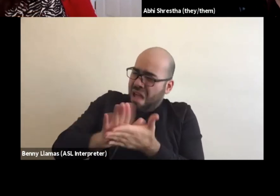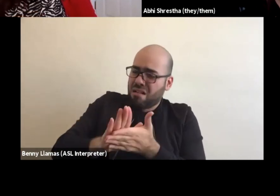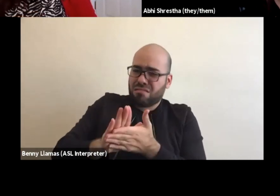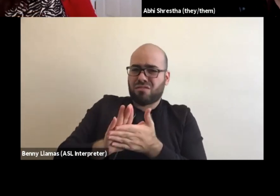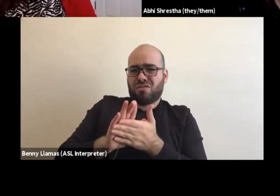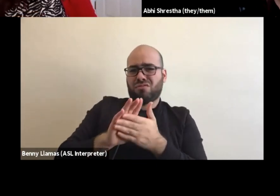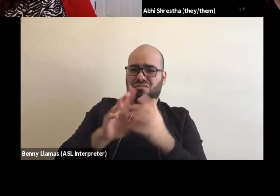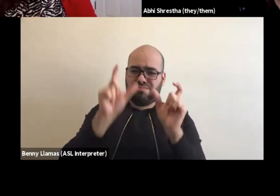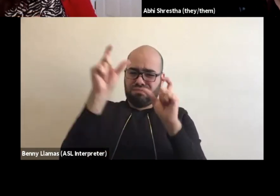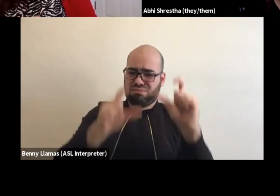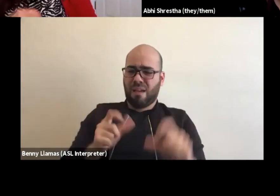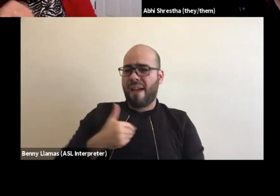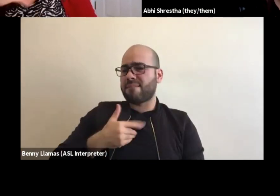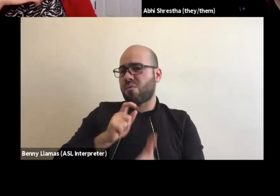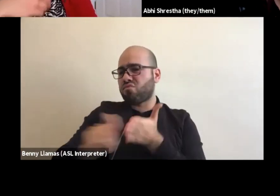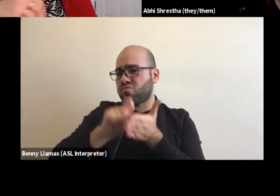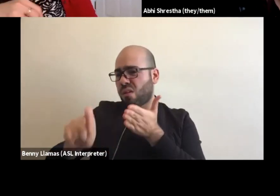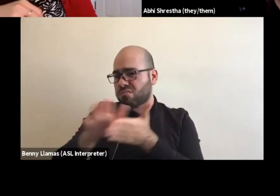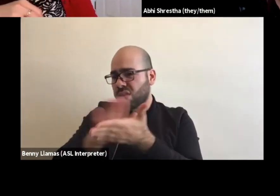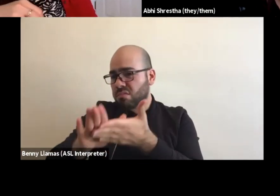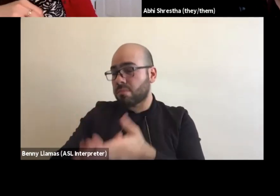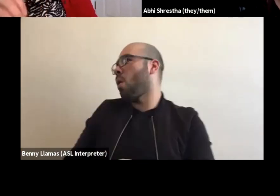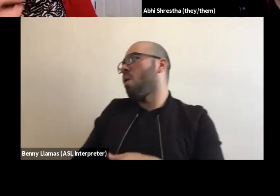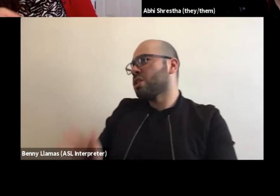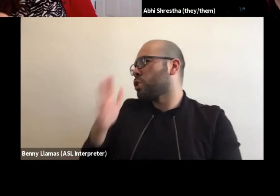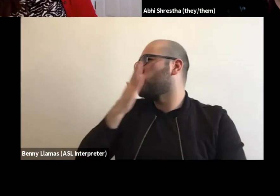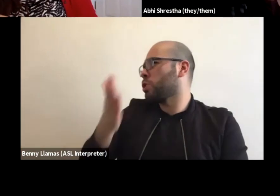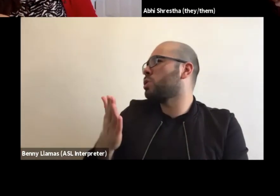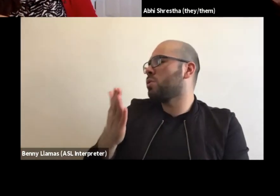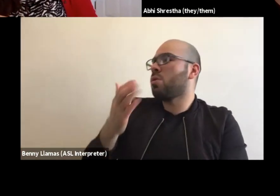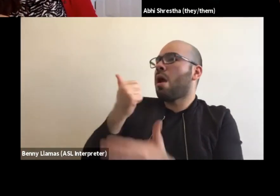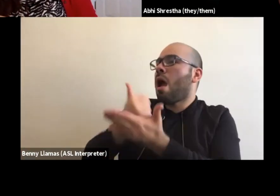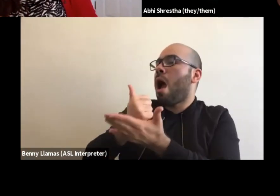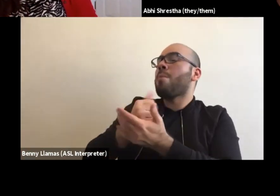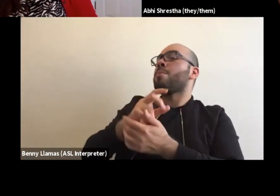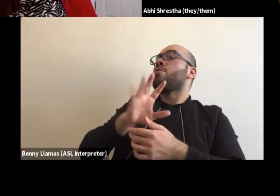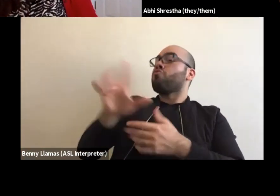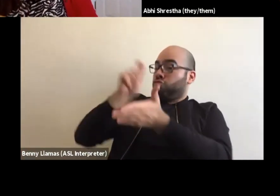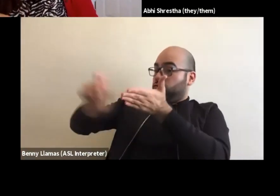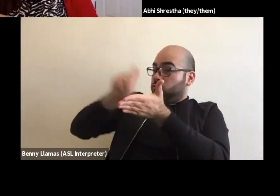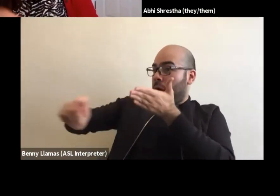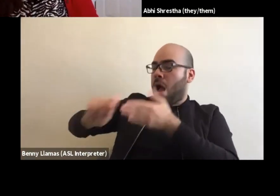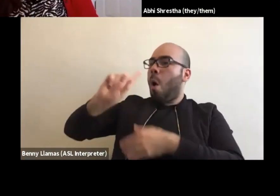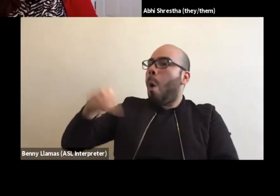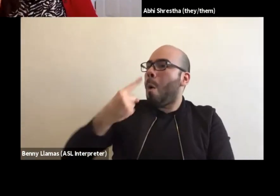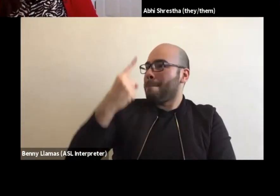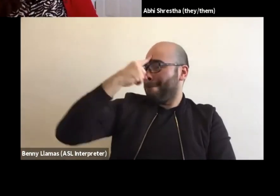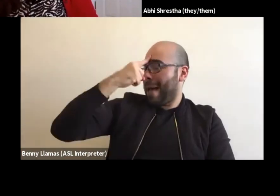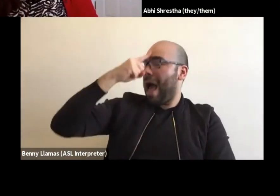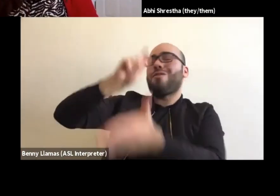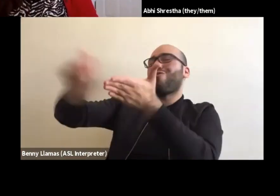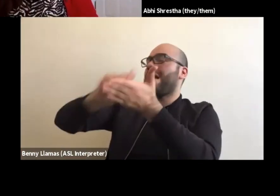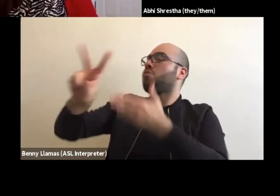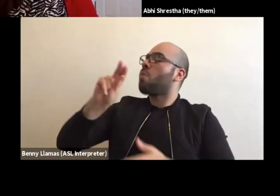attention to the act of writing, like the physical act without like really thinking. And you're probably